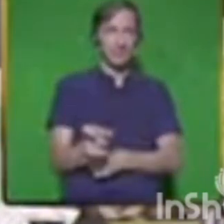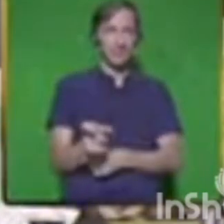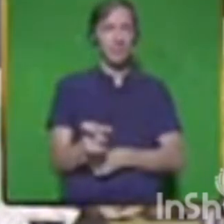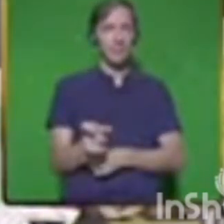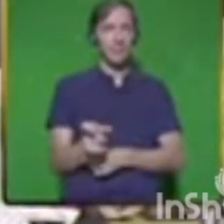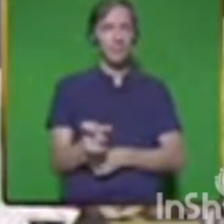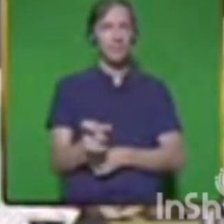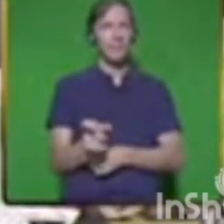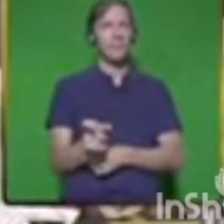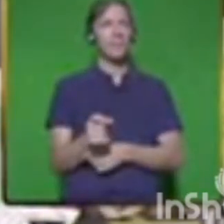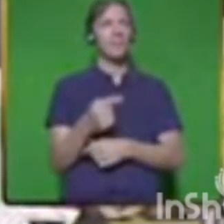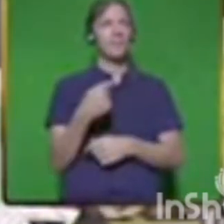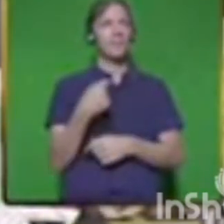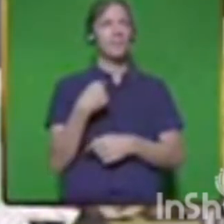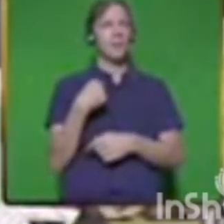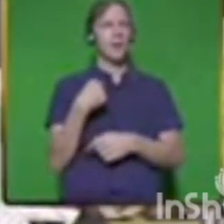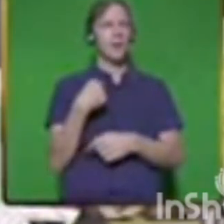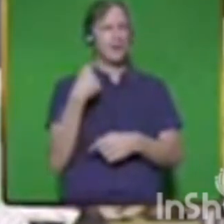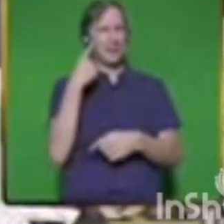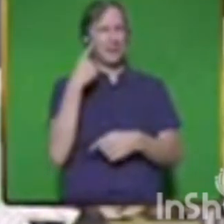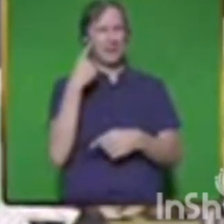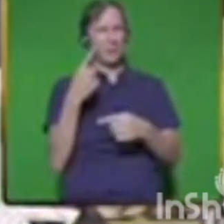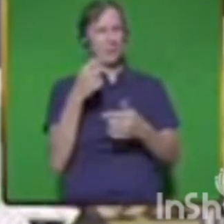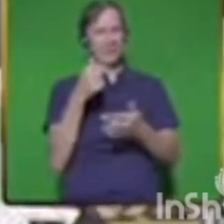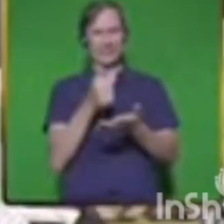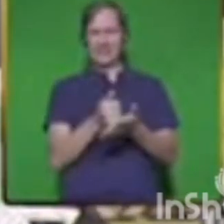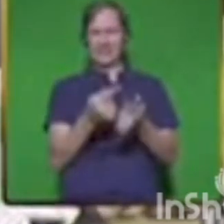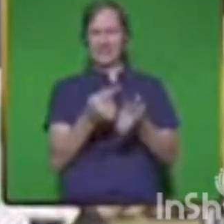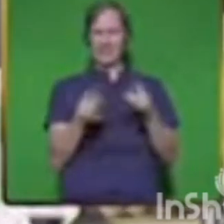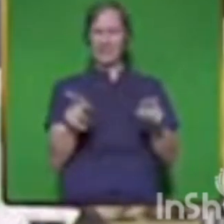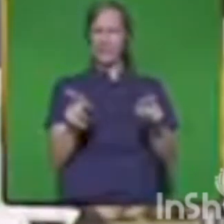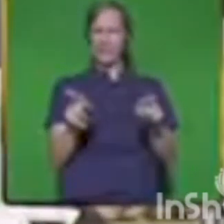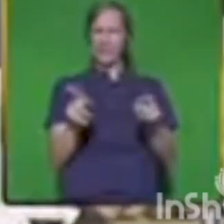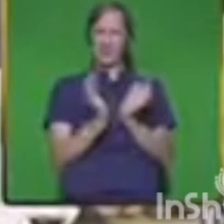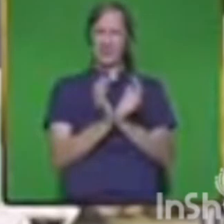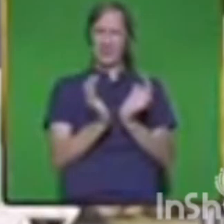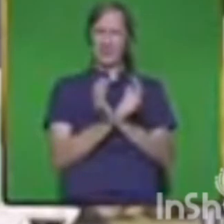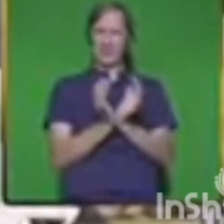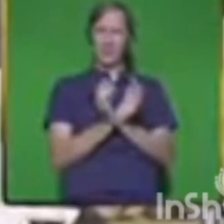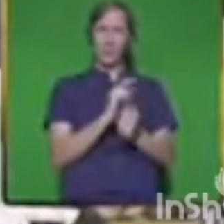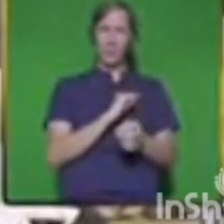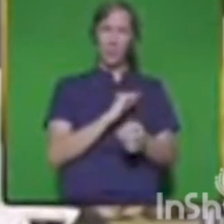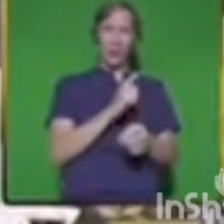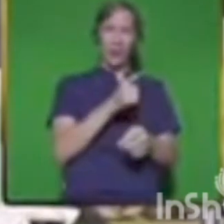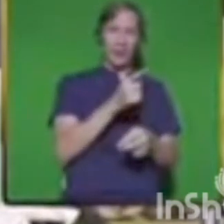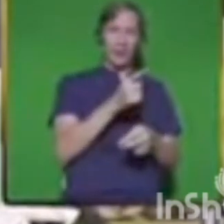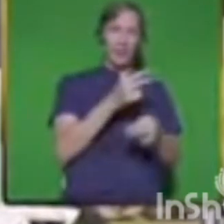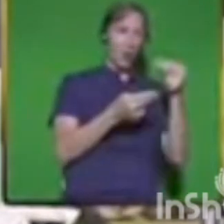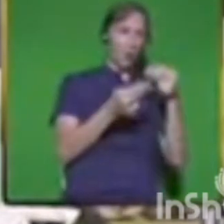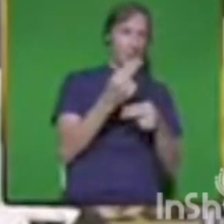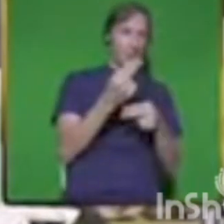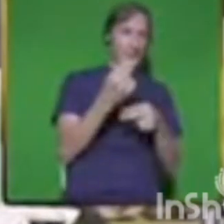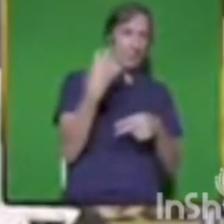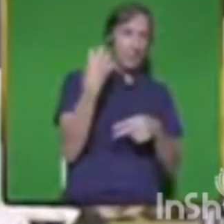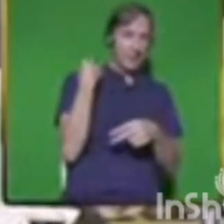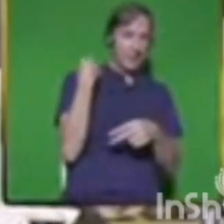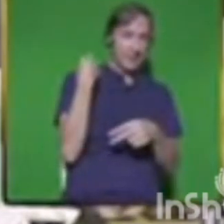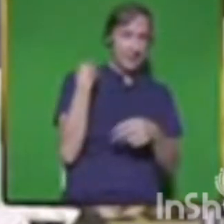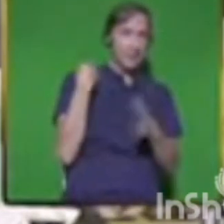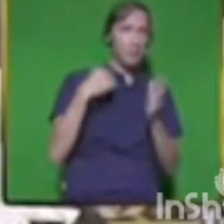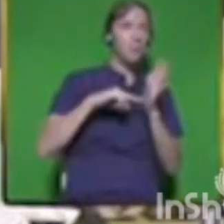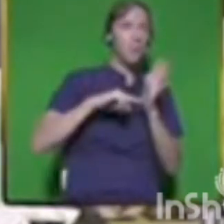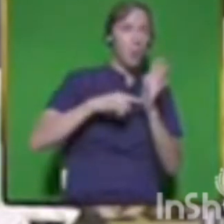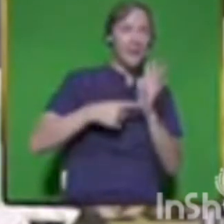We must be sitting in different meetings because the Honorable Minister is raising points on the VAT